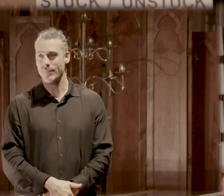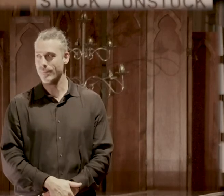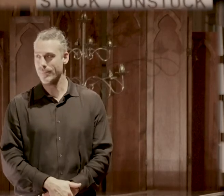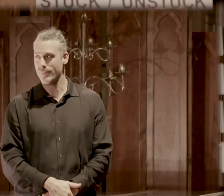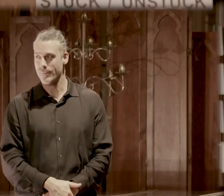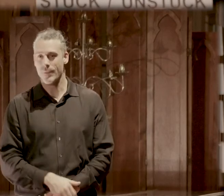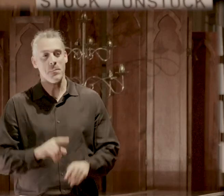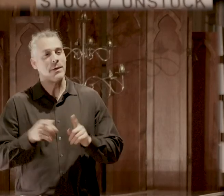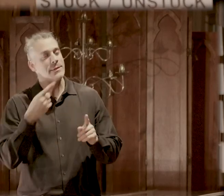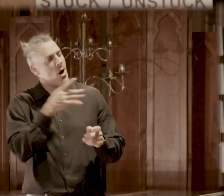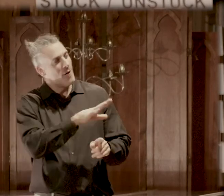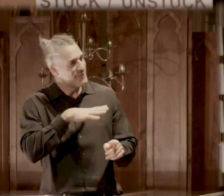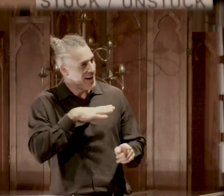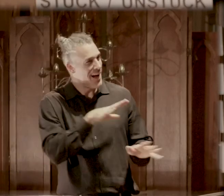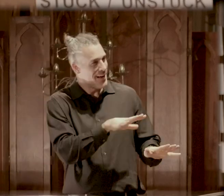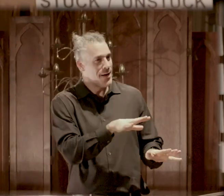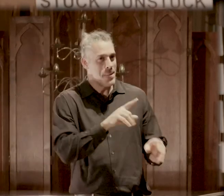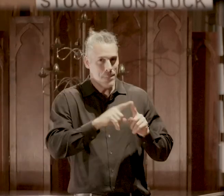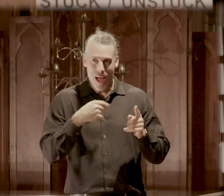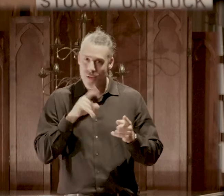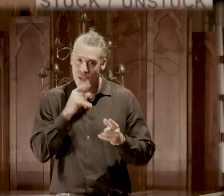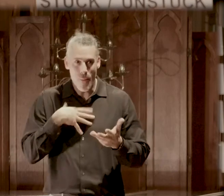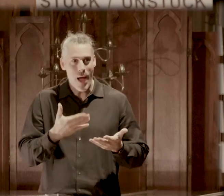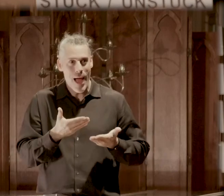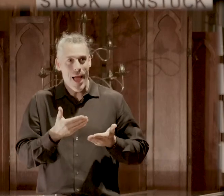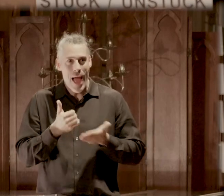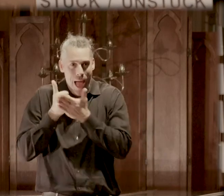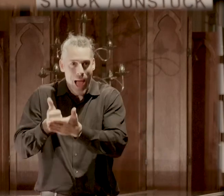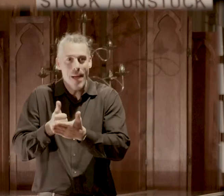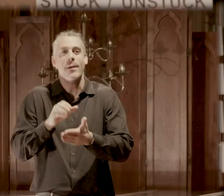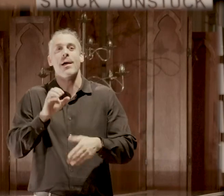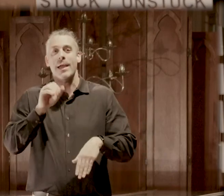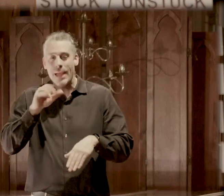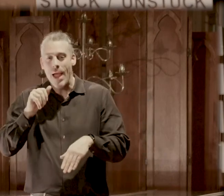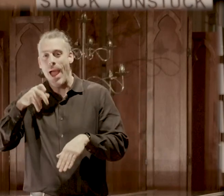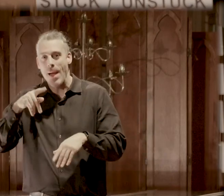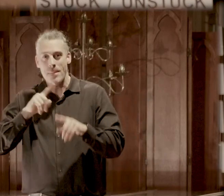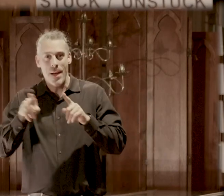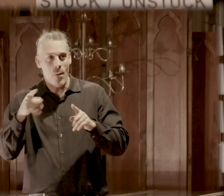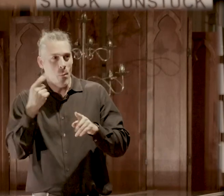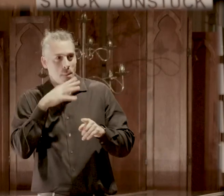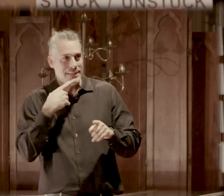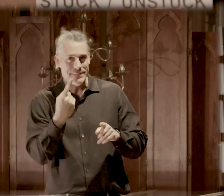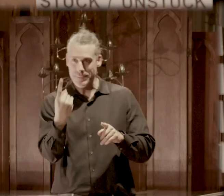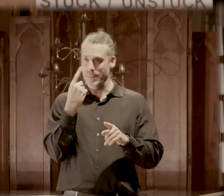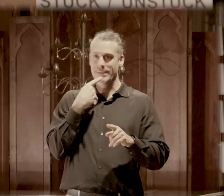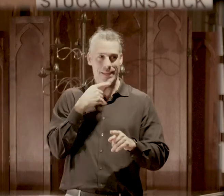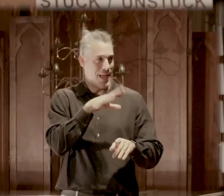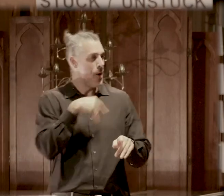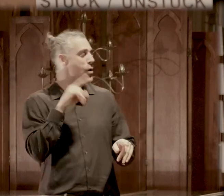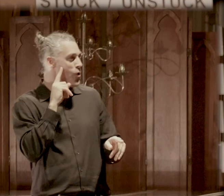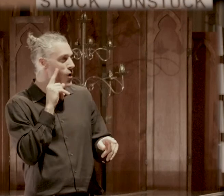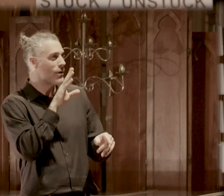And she was like, oh, no, it's cool, I'm sorry. And then like I was like helping carry an amp out, and she was like, hey, listen, we all heard about, you